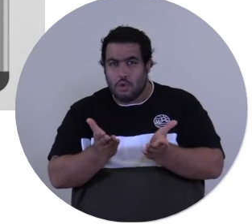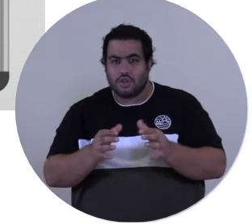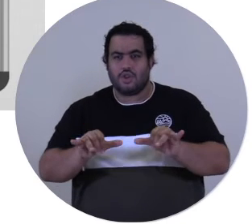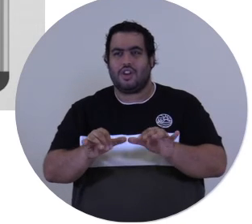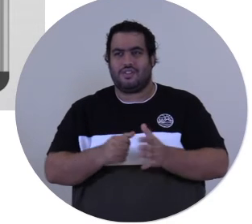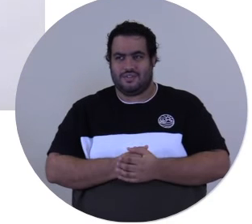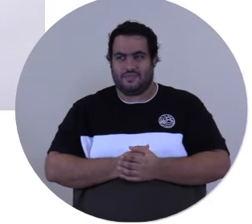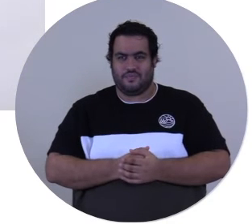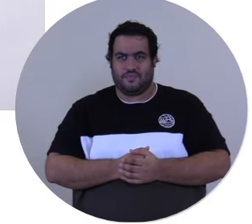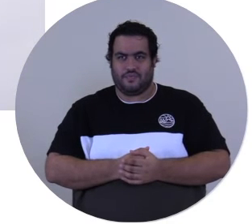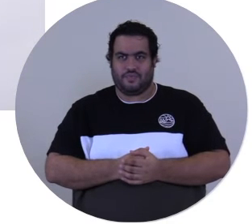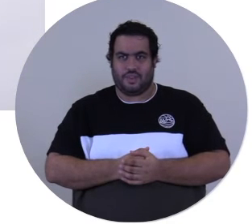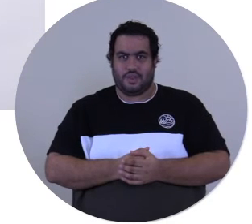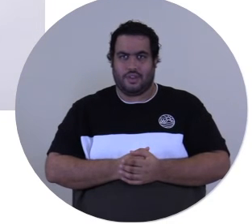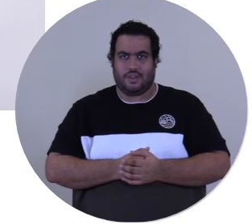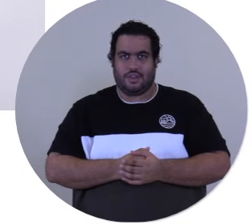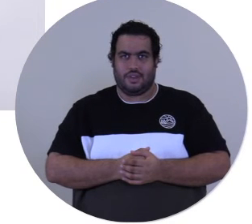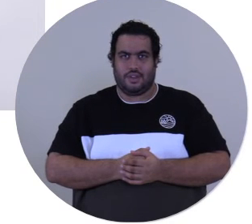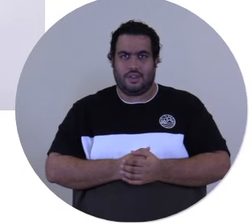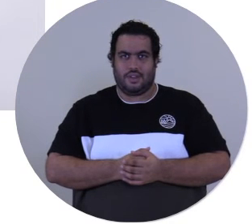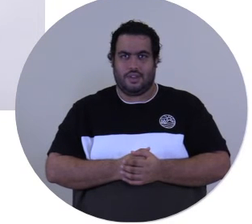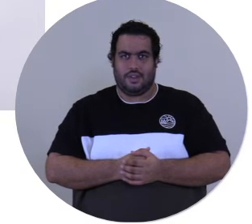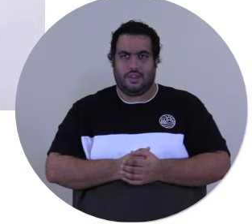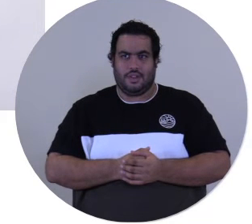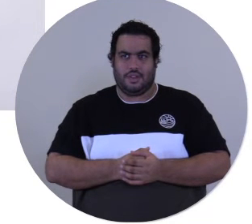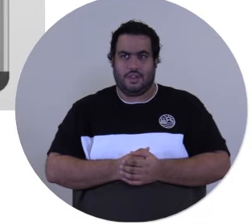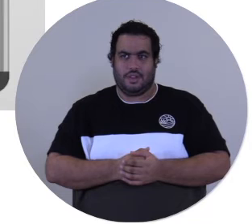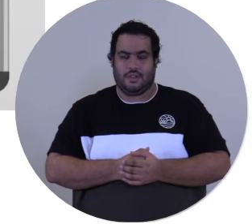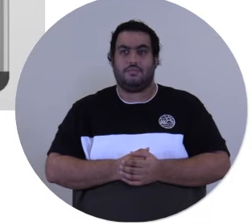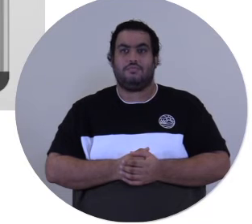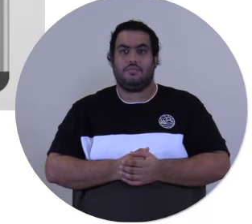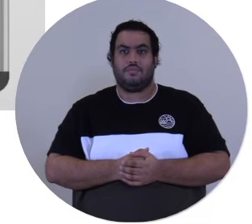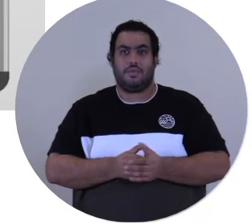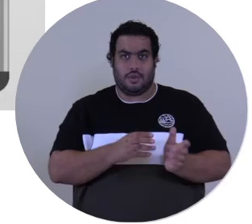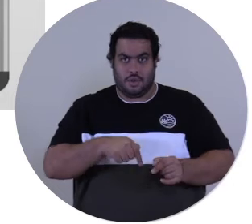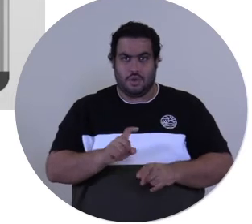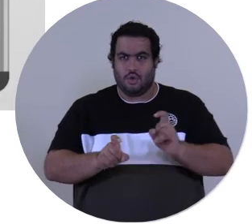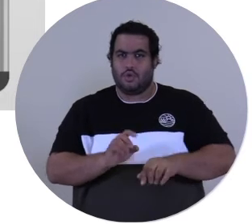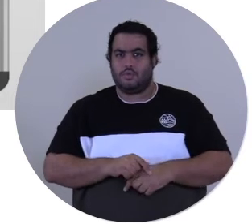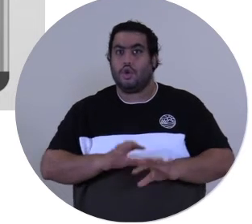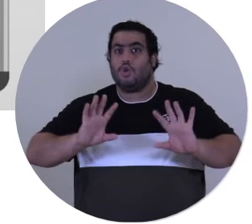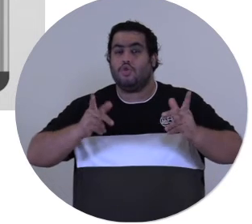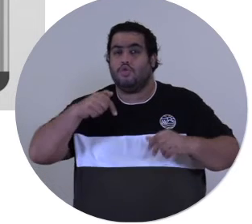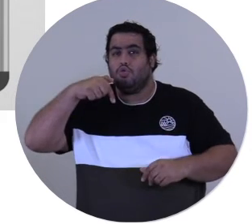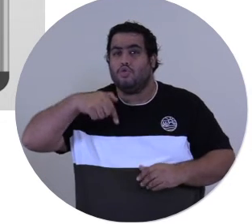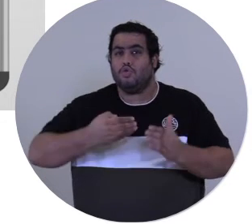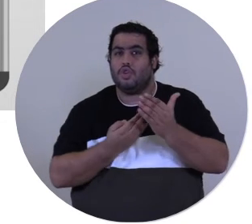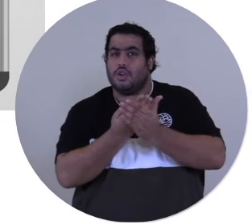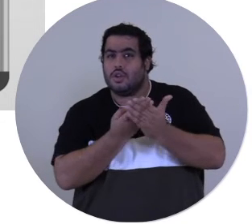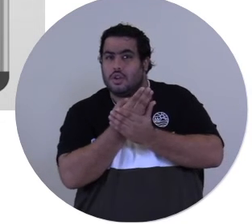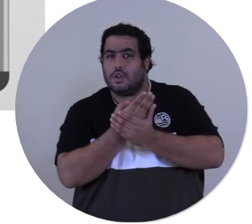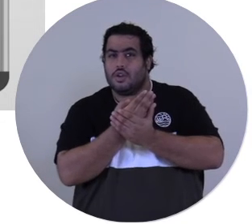and playing sports. Let's put them in full meaningful sentences. What are some new ways of spending leisure